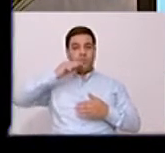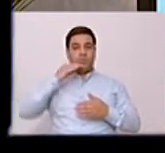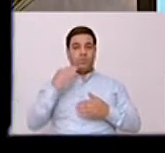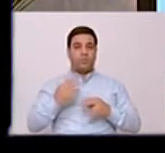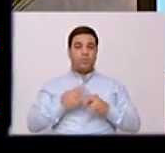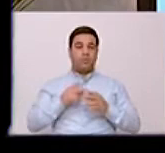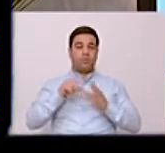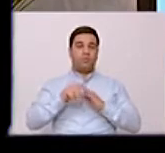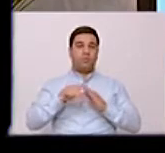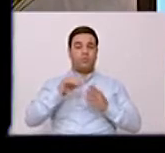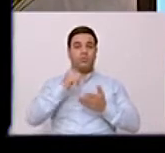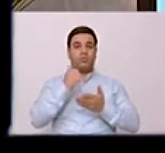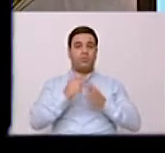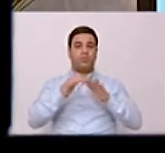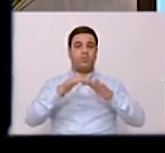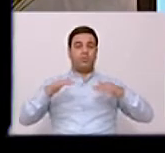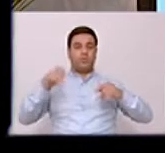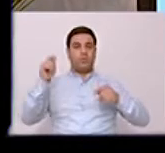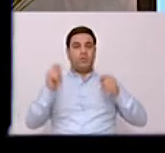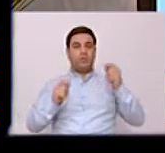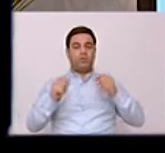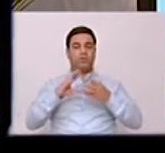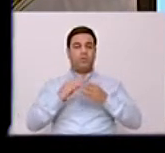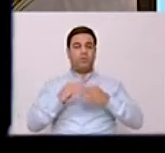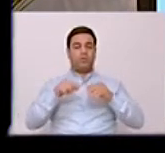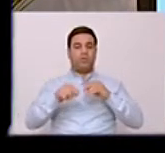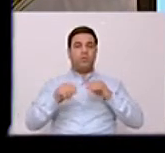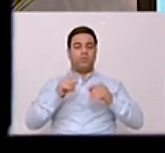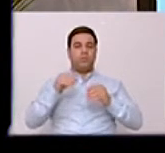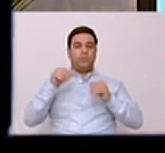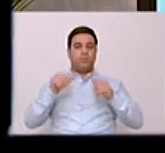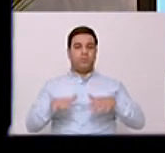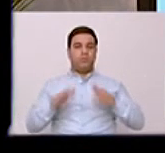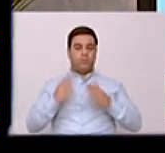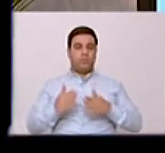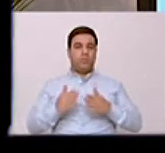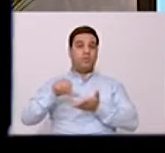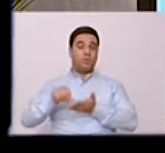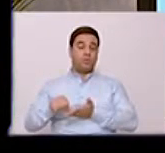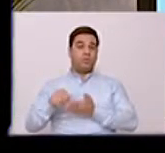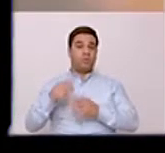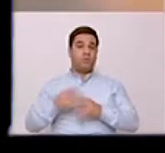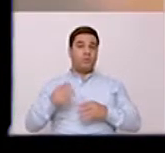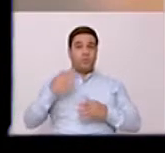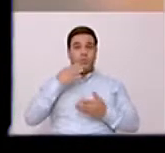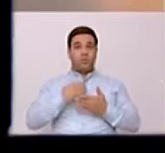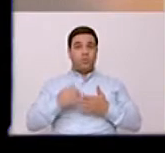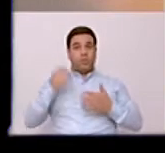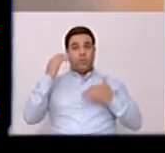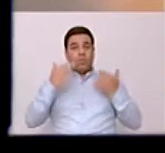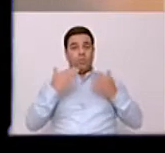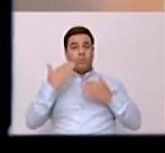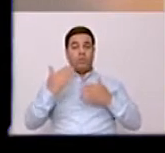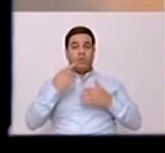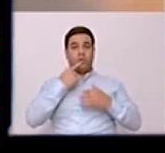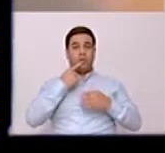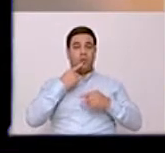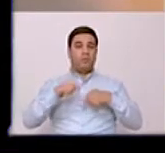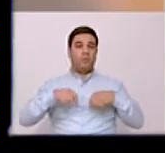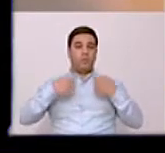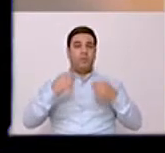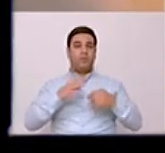el boshliqlarining kengashlari bilan belgilar edim", deydi. Fitrat o'z orzu istaklarini uning tilidan